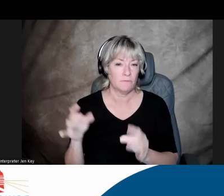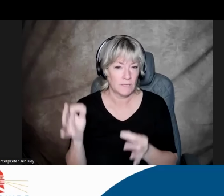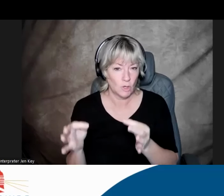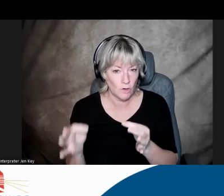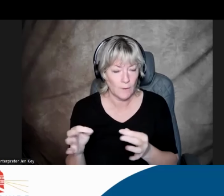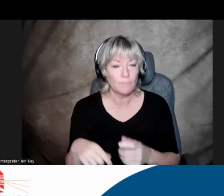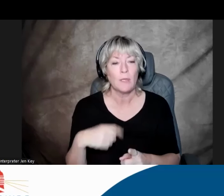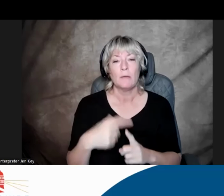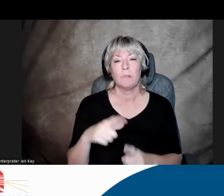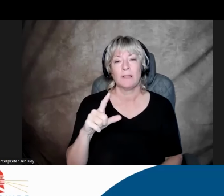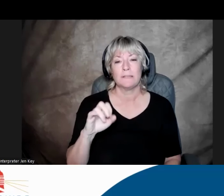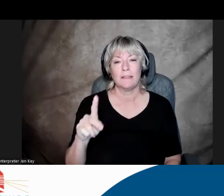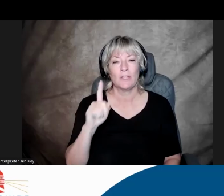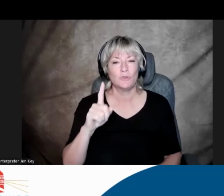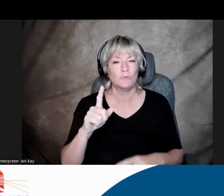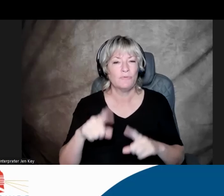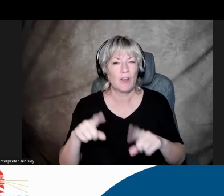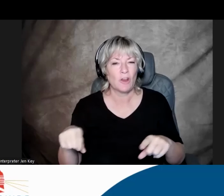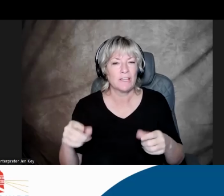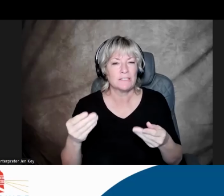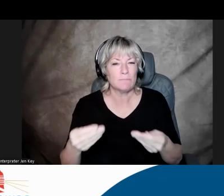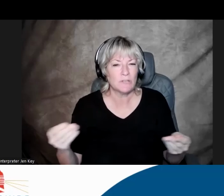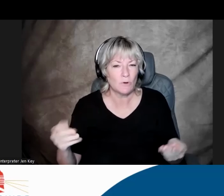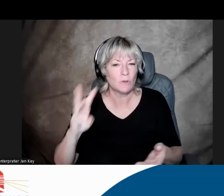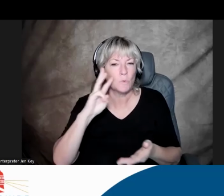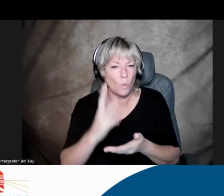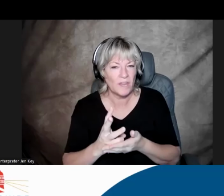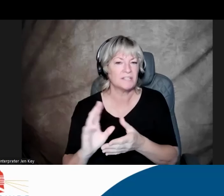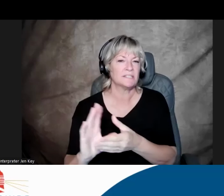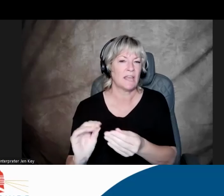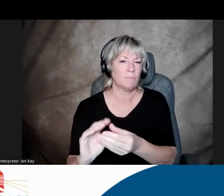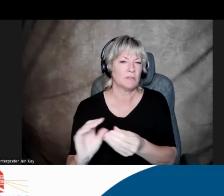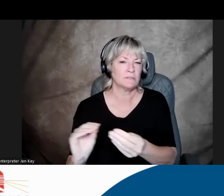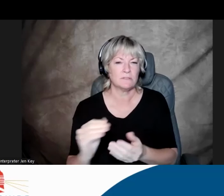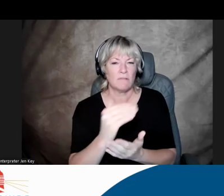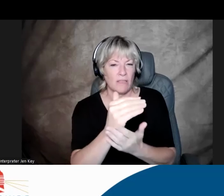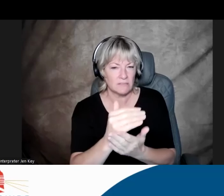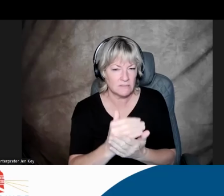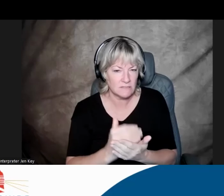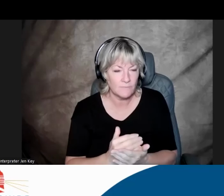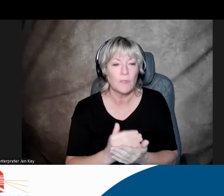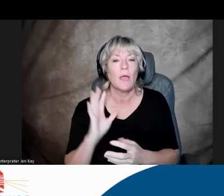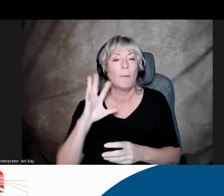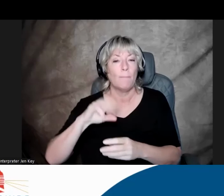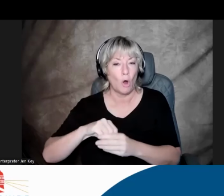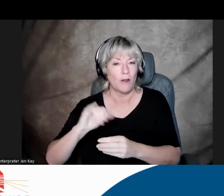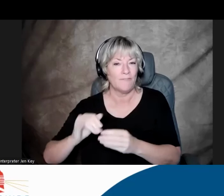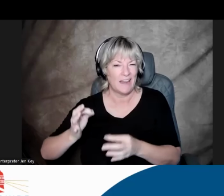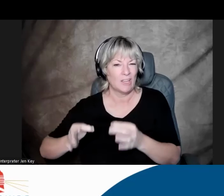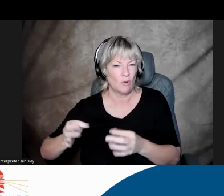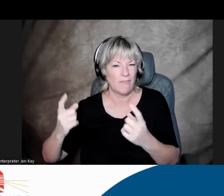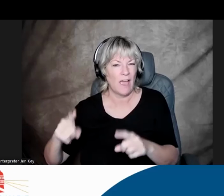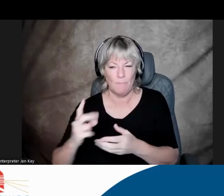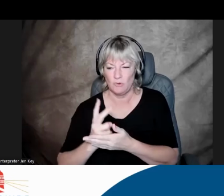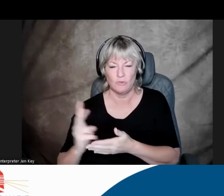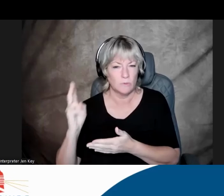the assorted materials and witness statements, et cetera, witness lists, as part of that hearing that took place a couple